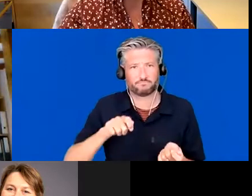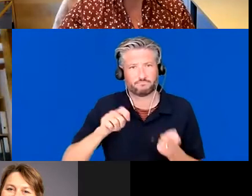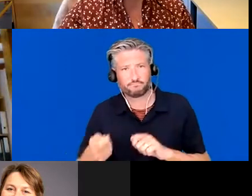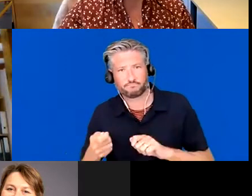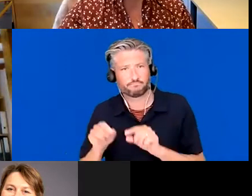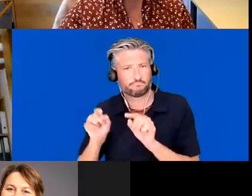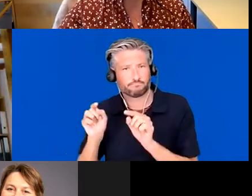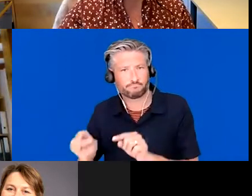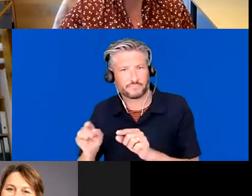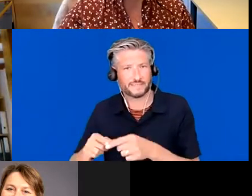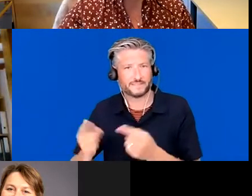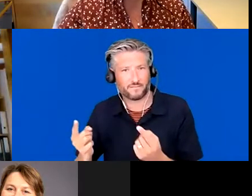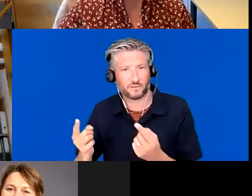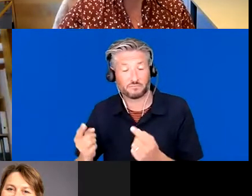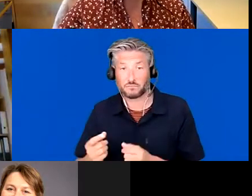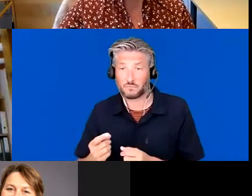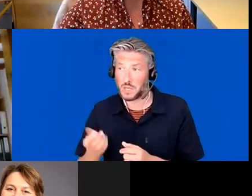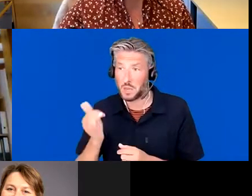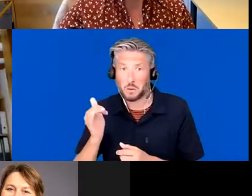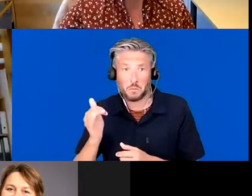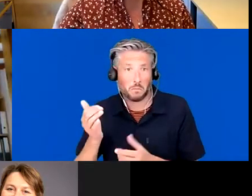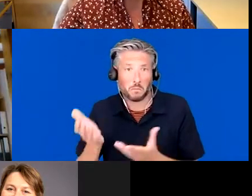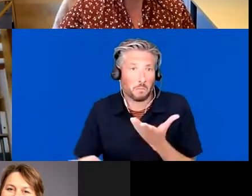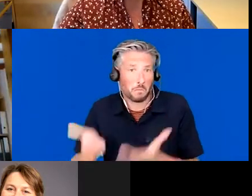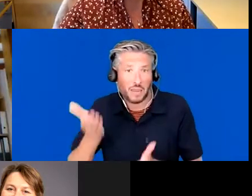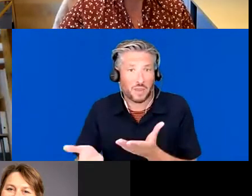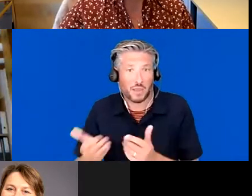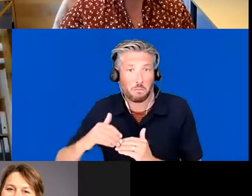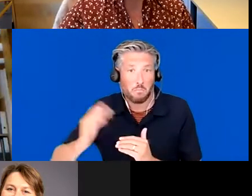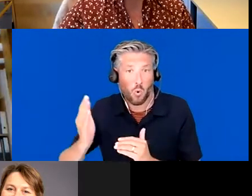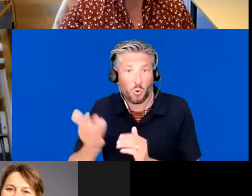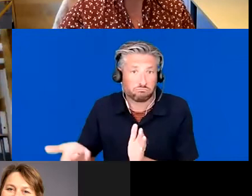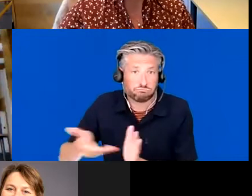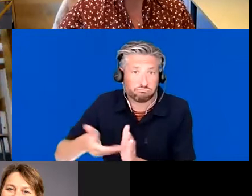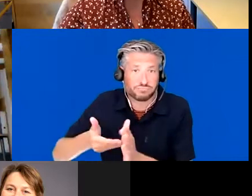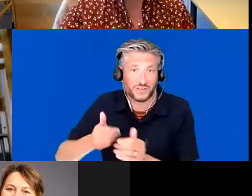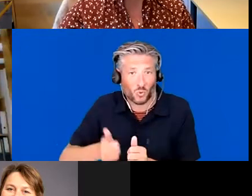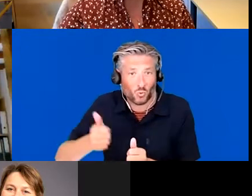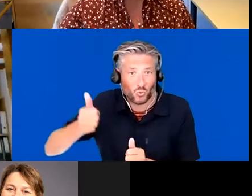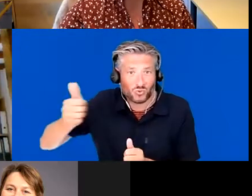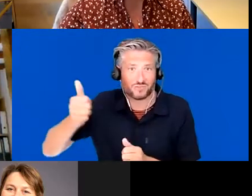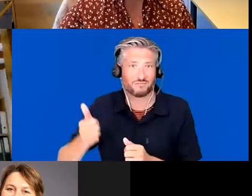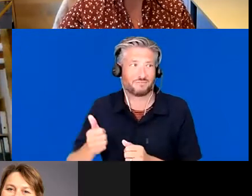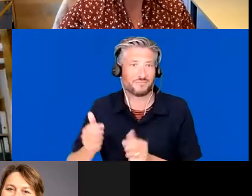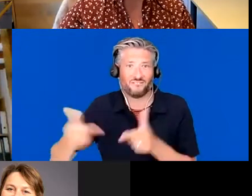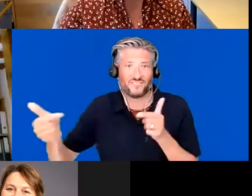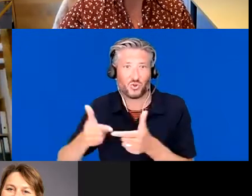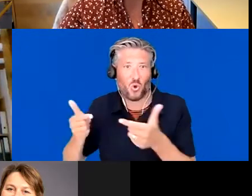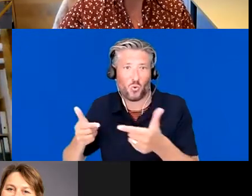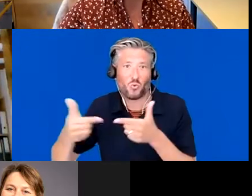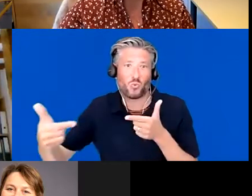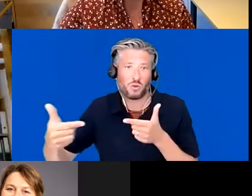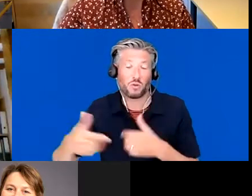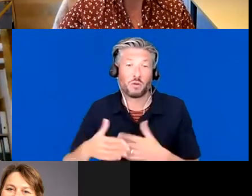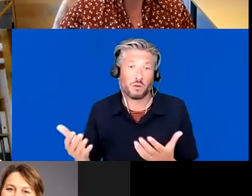the advantages, let's say, of the online space. So we had asynchronous and synchronous live events. The